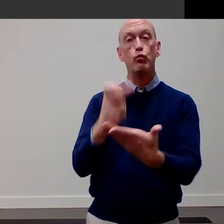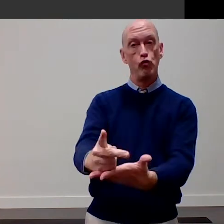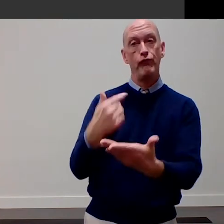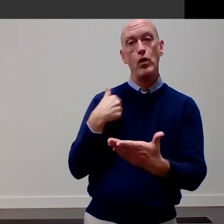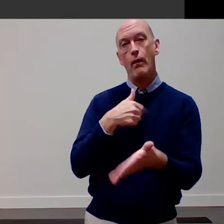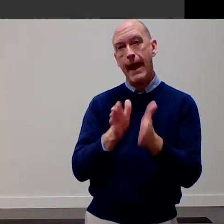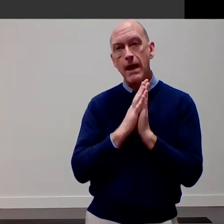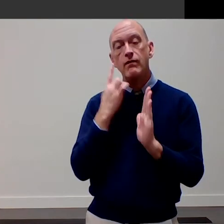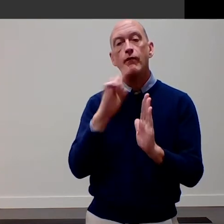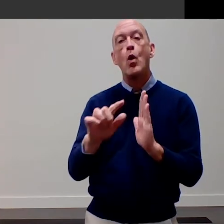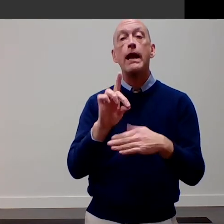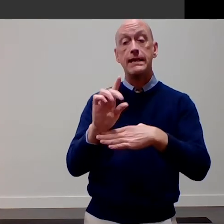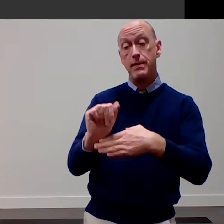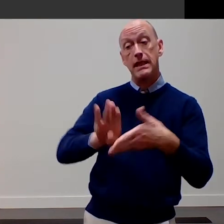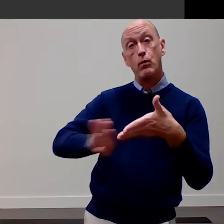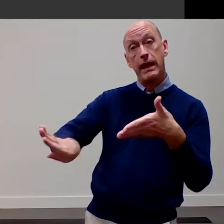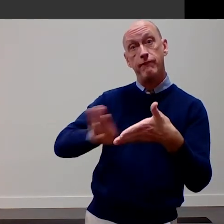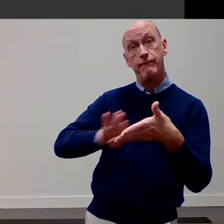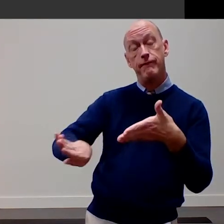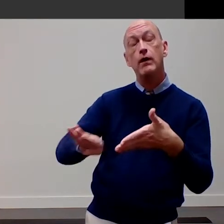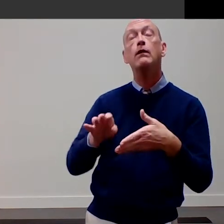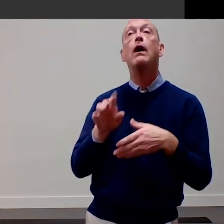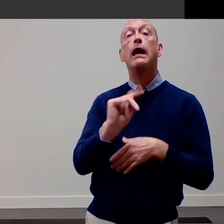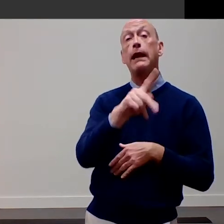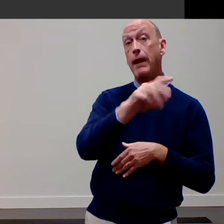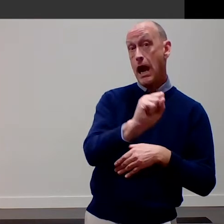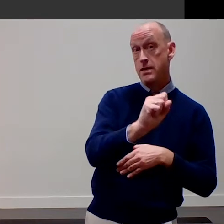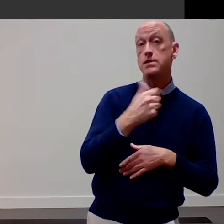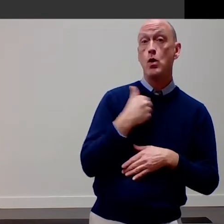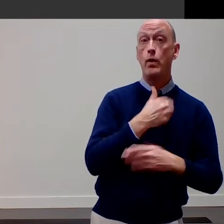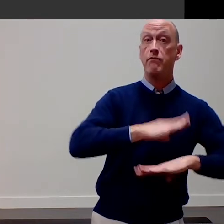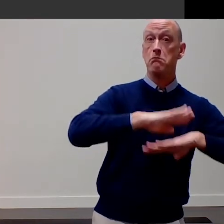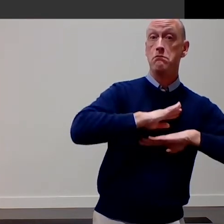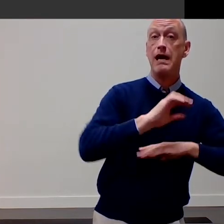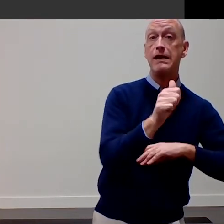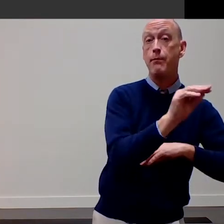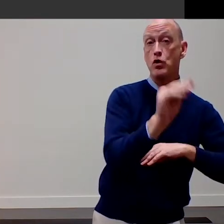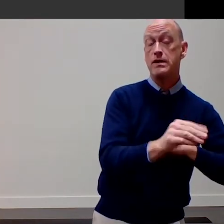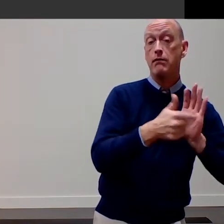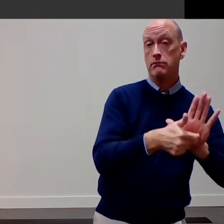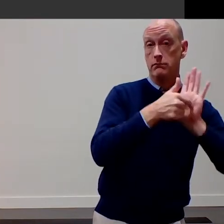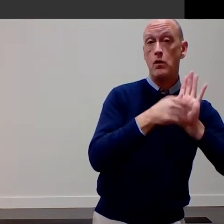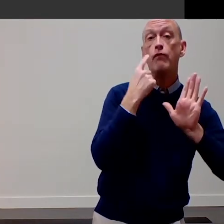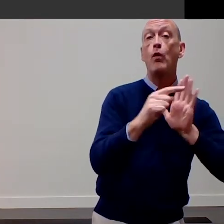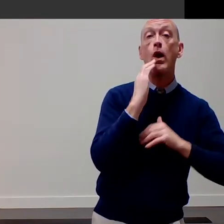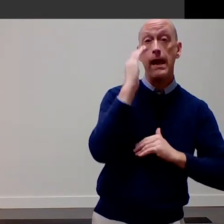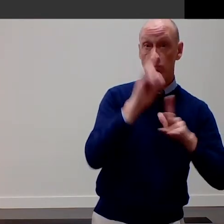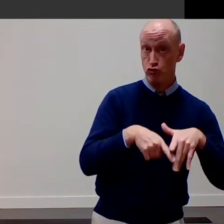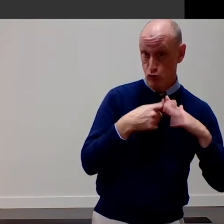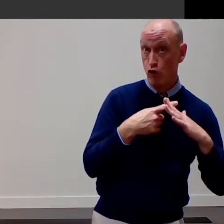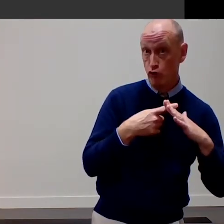we're asking for is for our disability waiver. While Toledo Public Schools has met our 10% requirement for Head